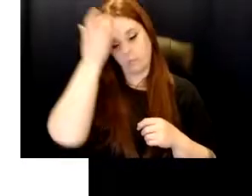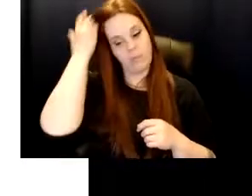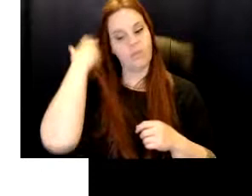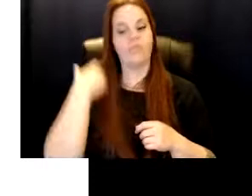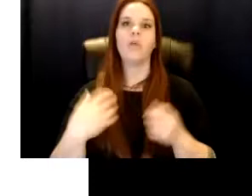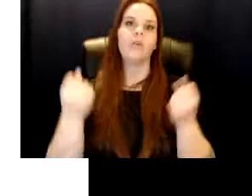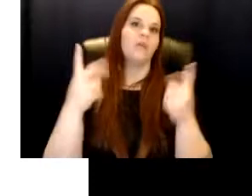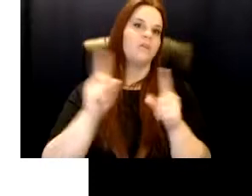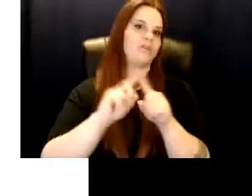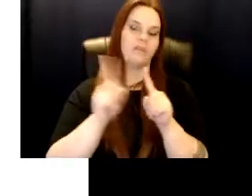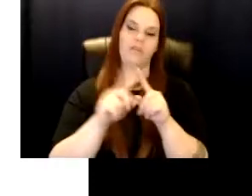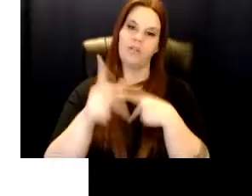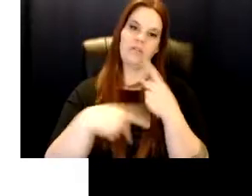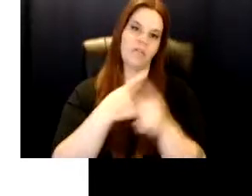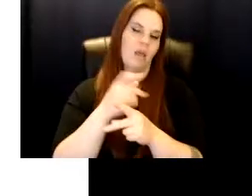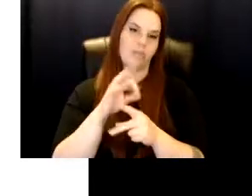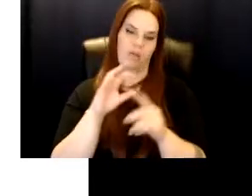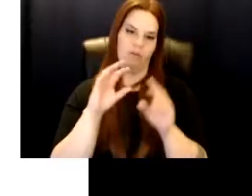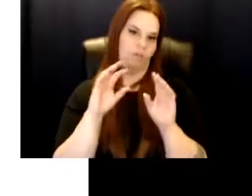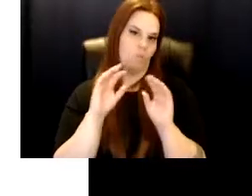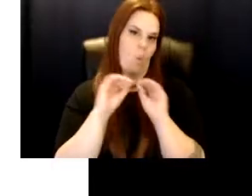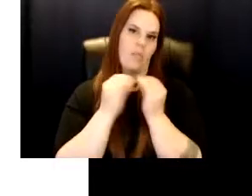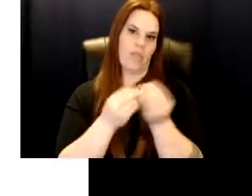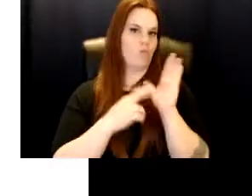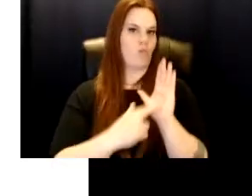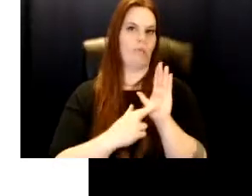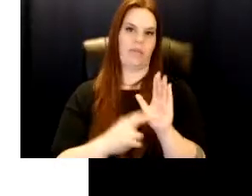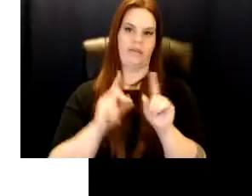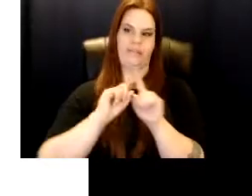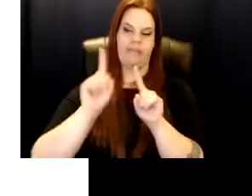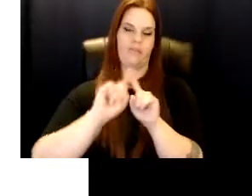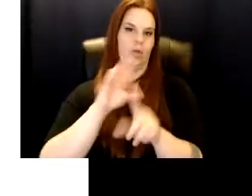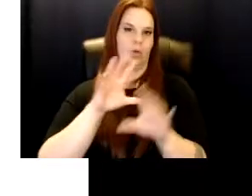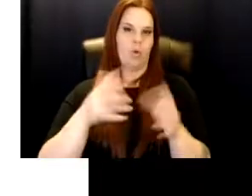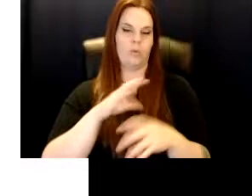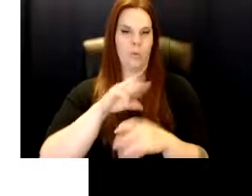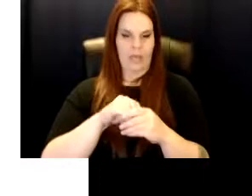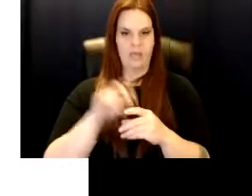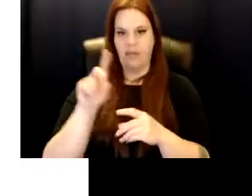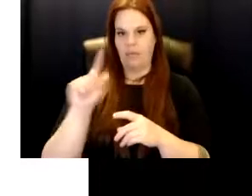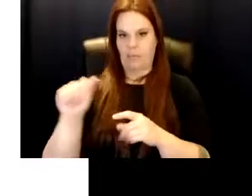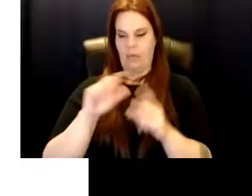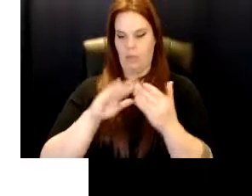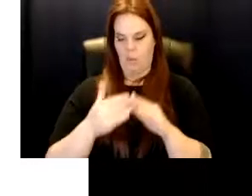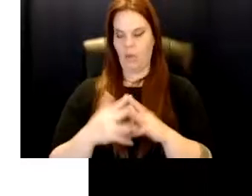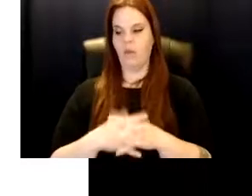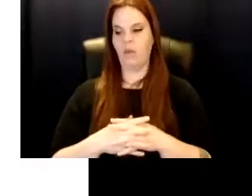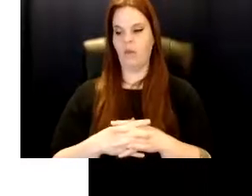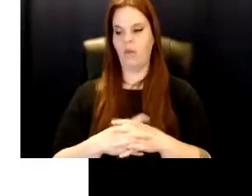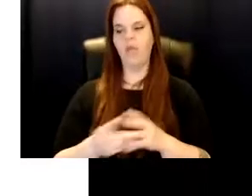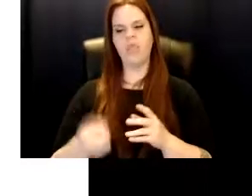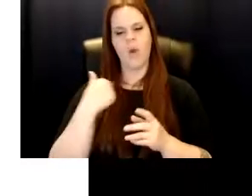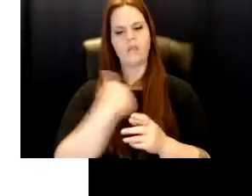of organizations, right, that represent different groups within the disability community. And so the ones that we saw really do a nice